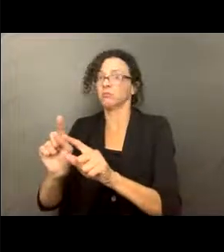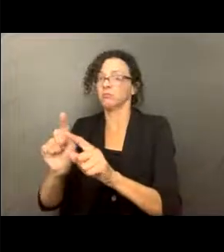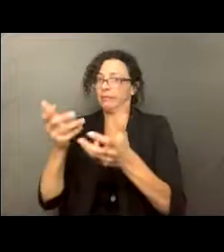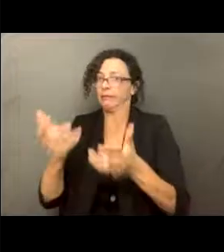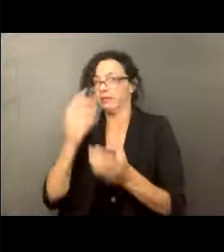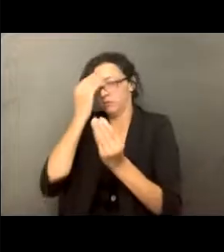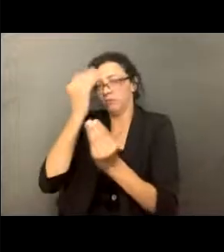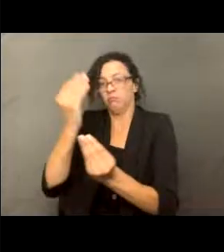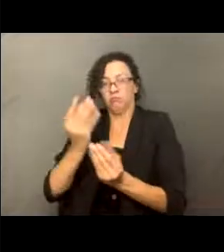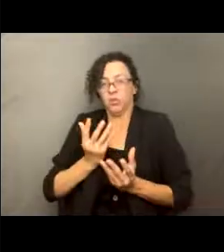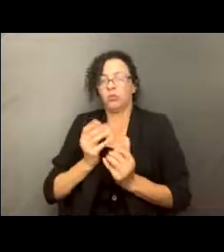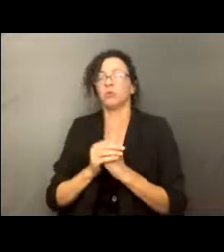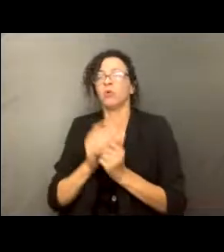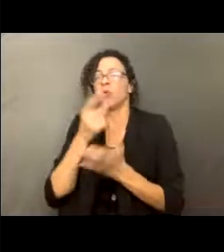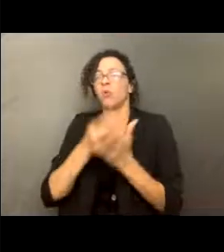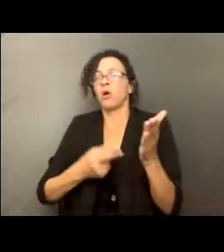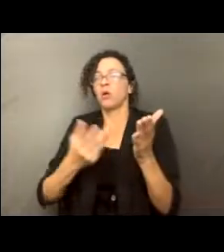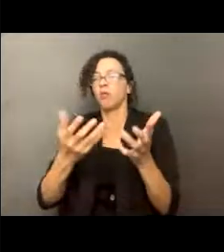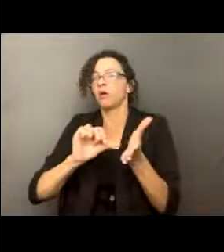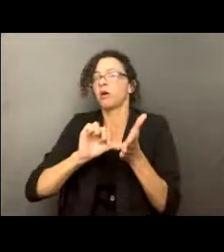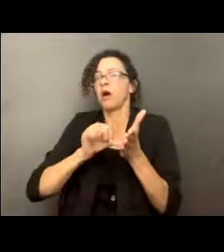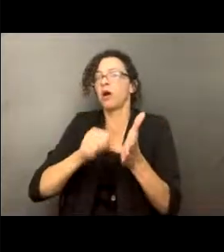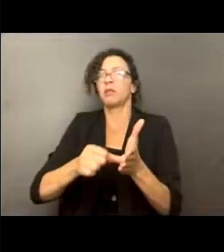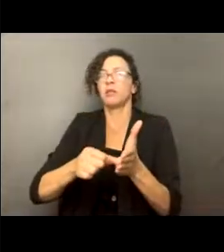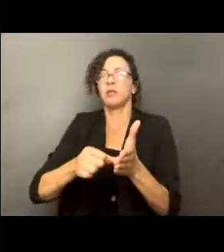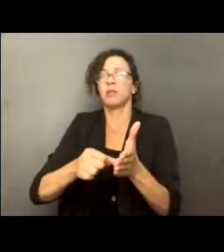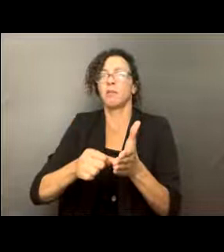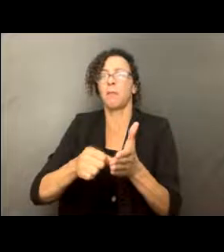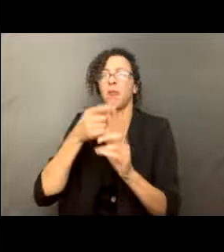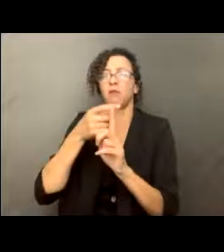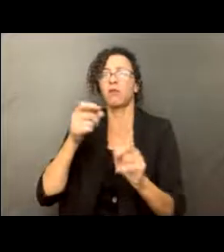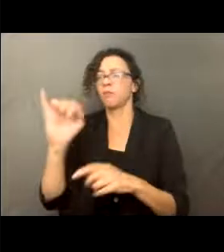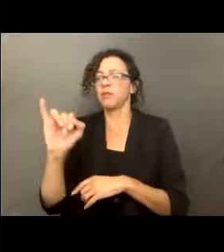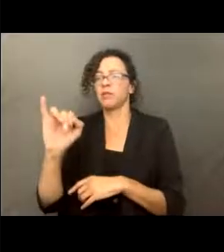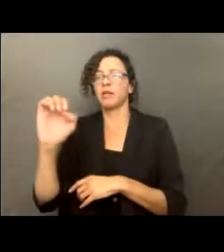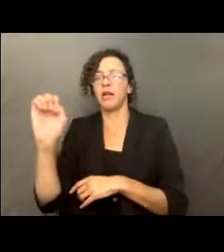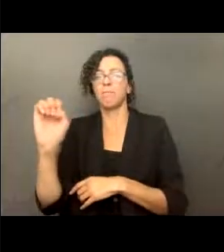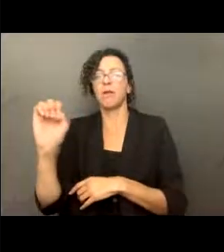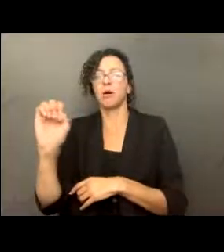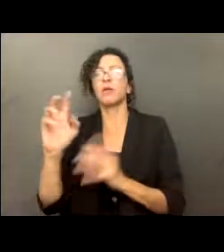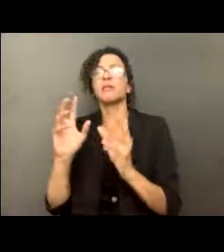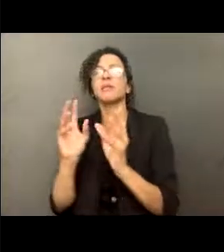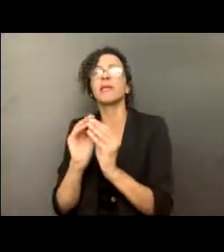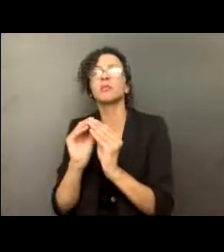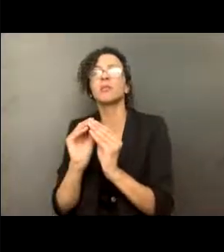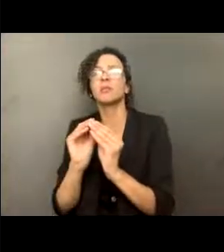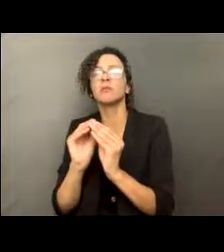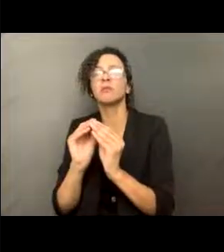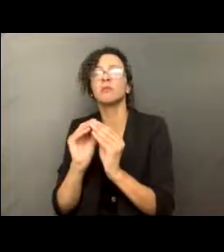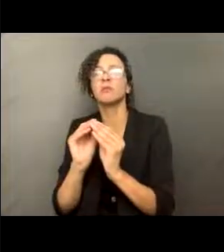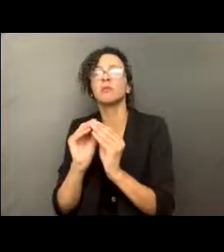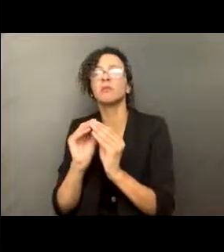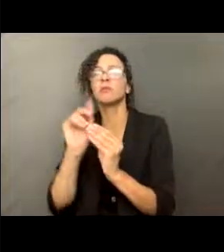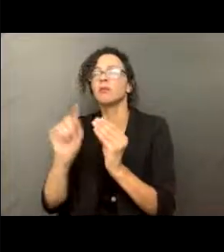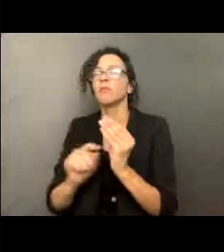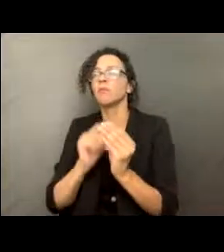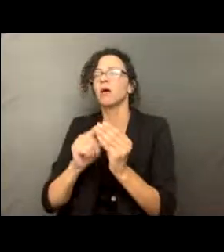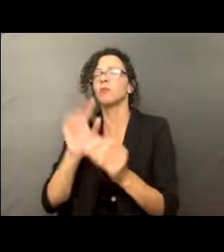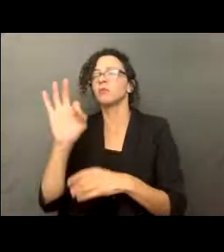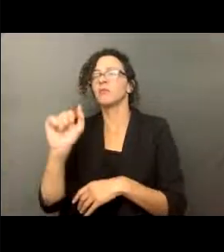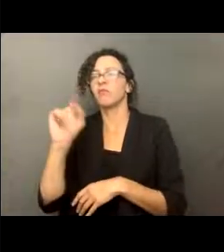particular from hearing at the Inland Empire sessions was the fact that